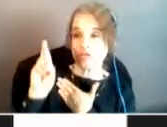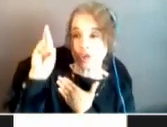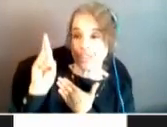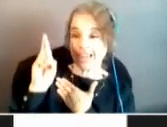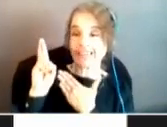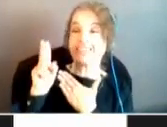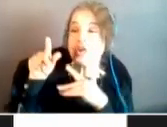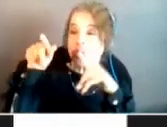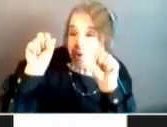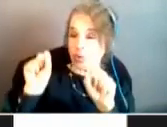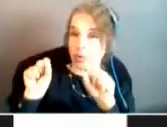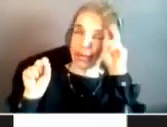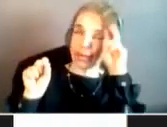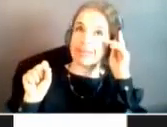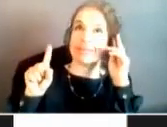where you can,